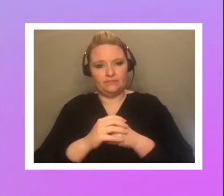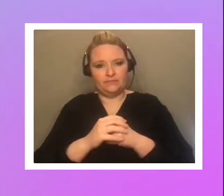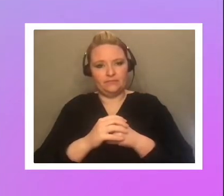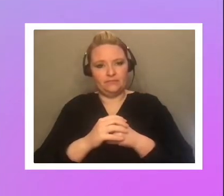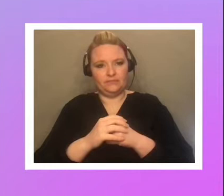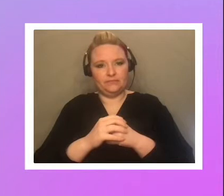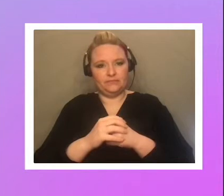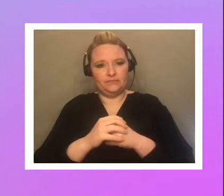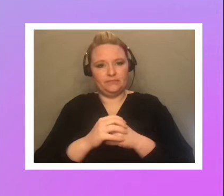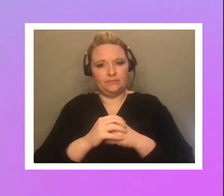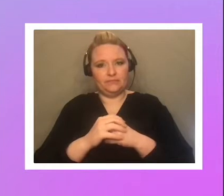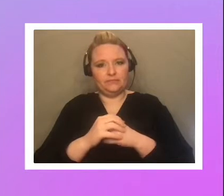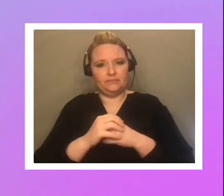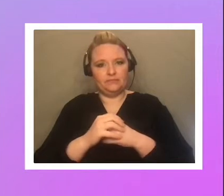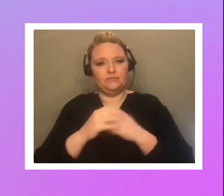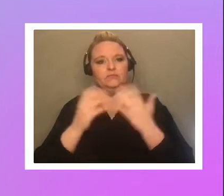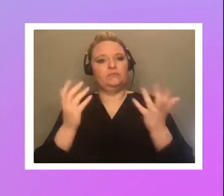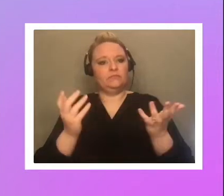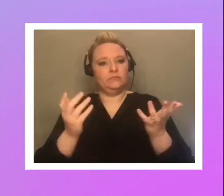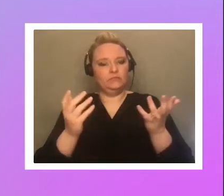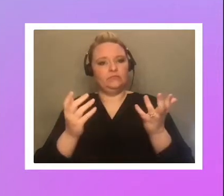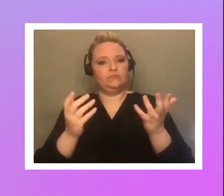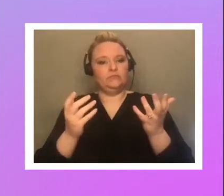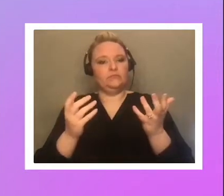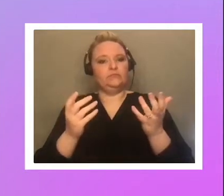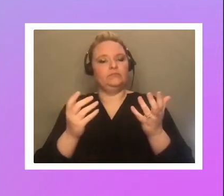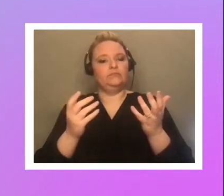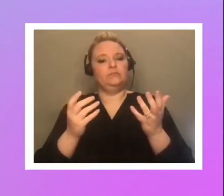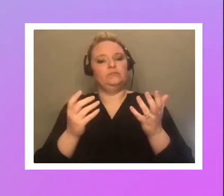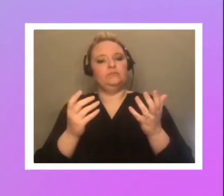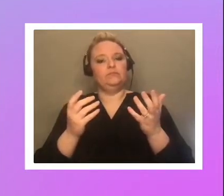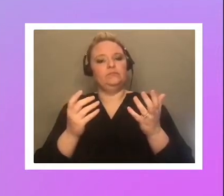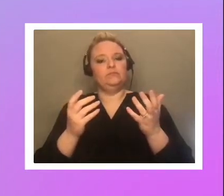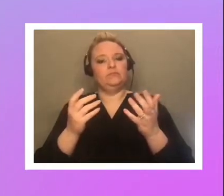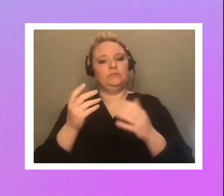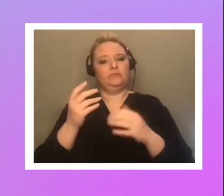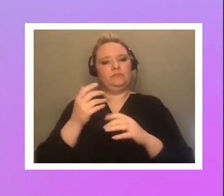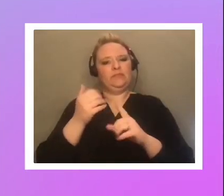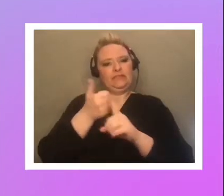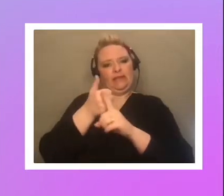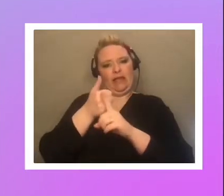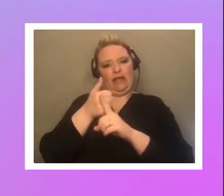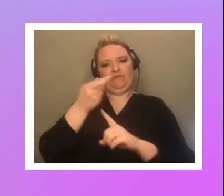So I would say that when it comes to being a PM,